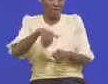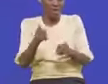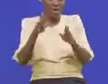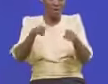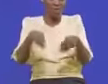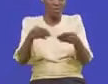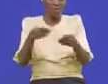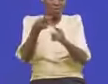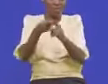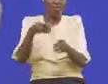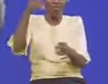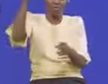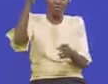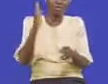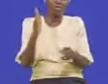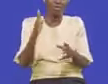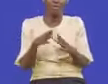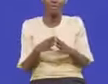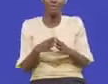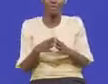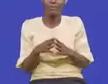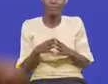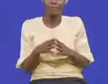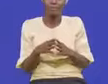Esi le xɔ ma ƒe nana bubuwoa.